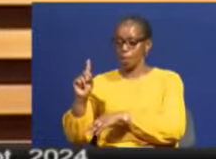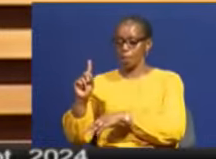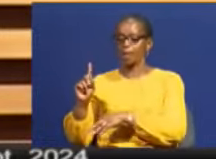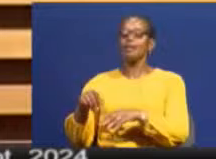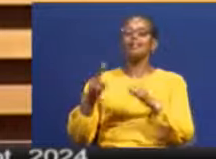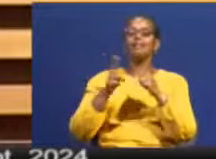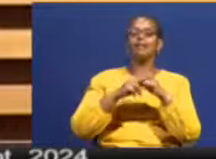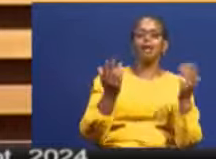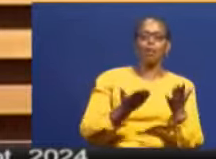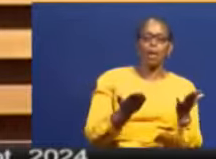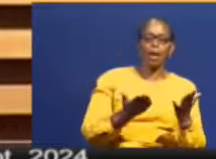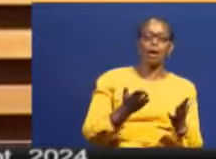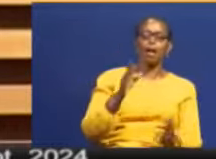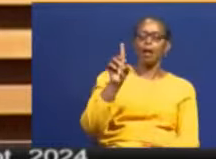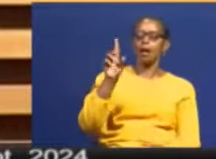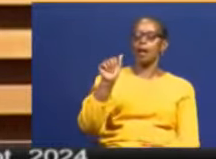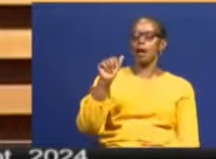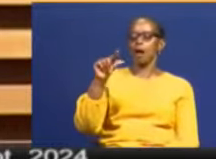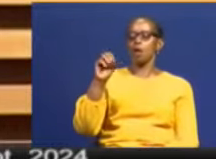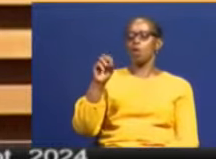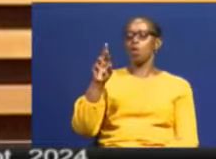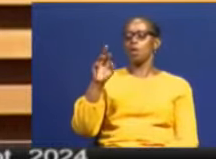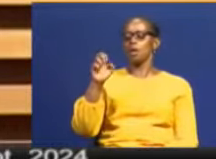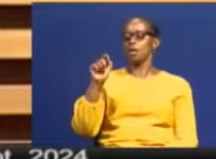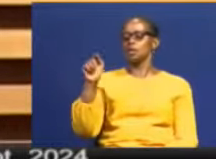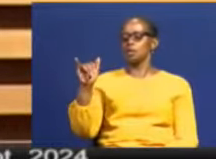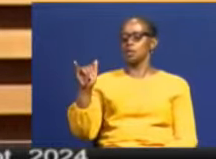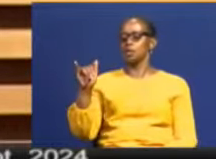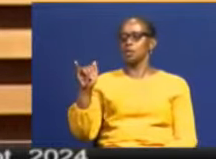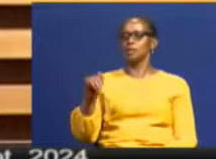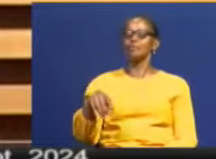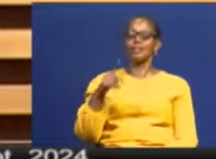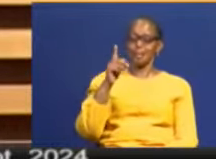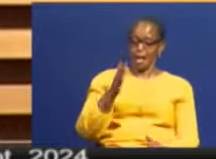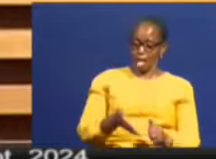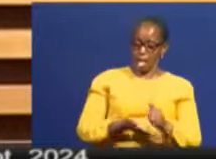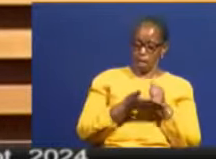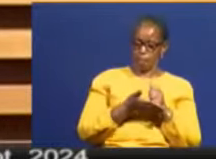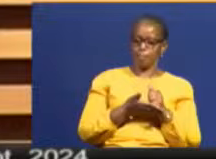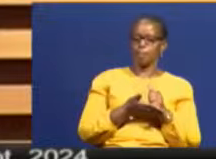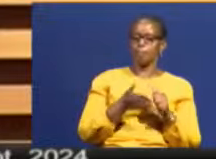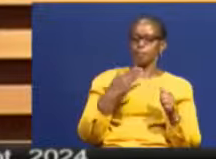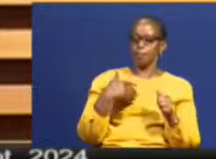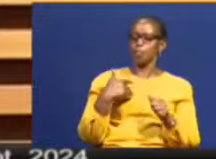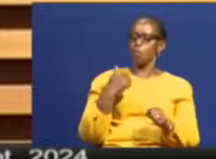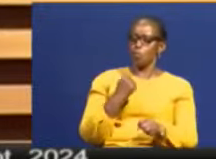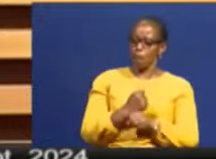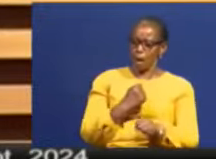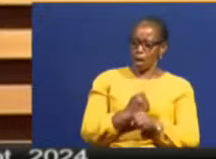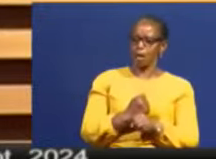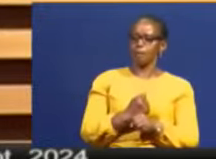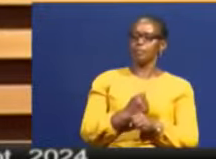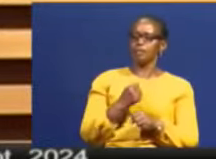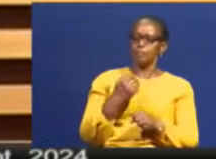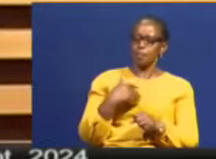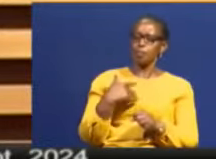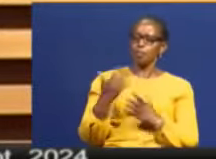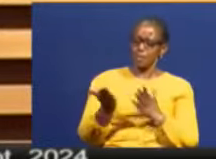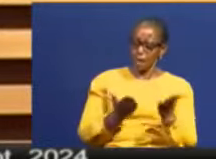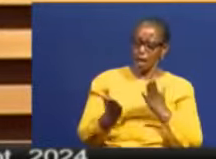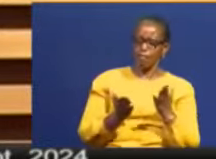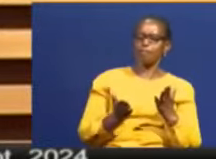it has improved the working status of the officers in Gao, made sure that our people are served in dignified places.